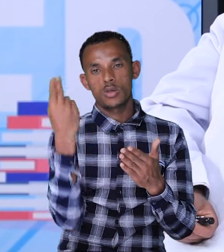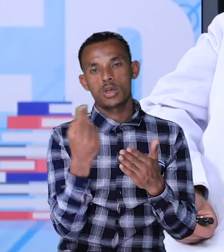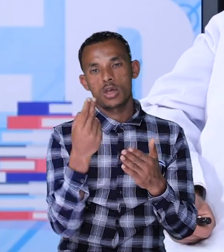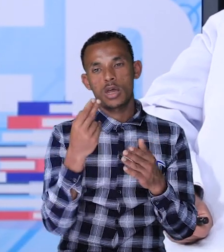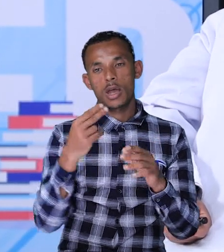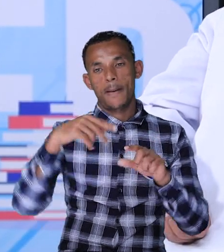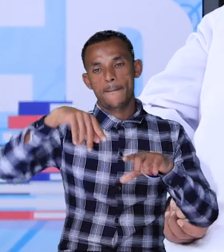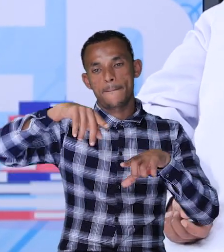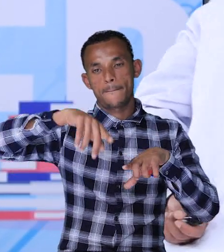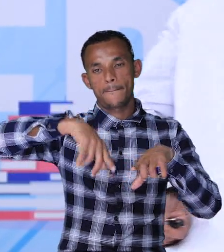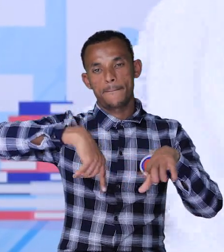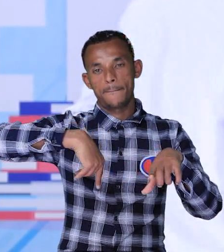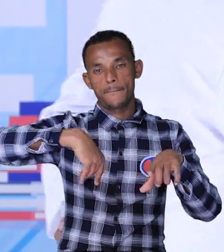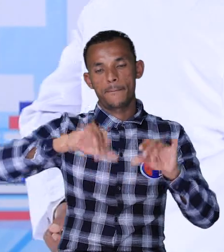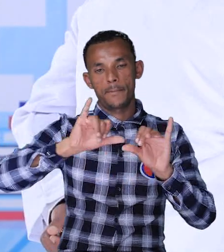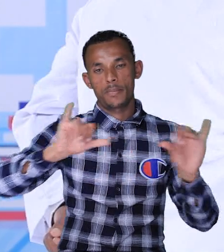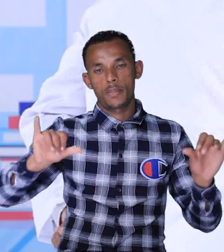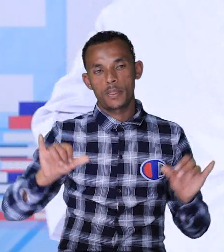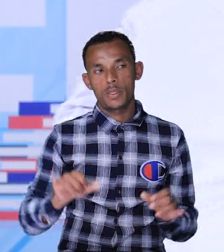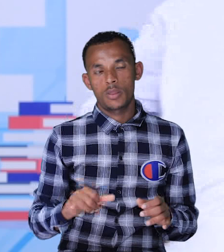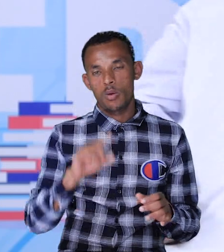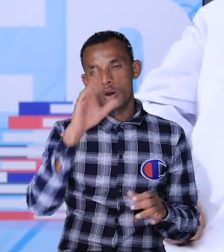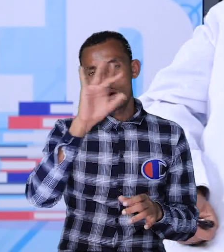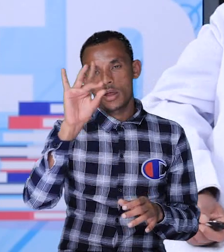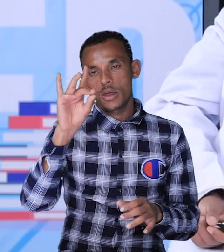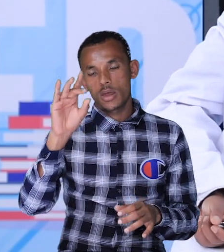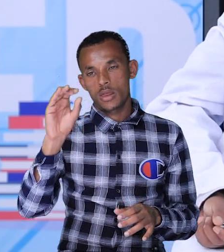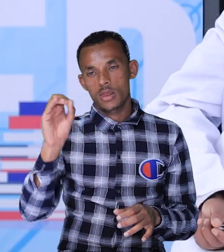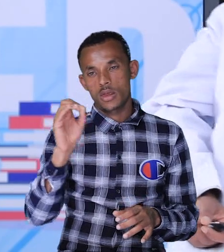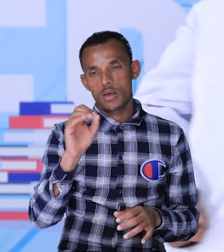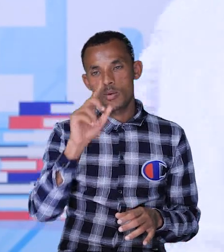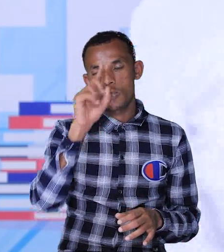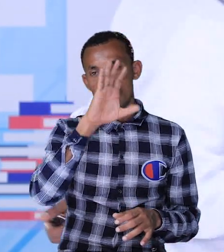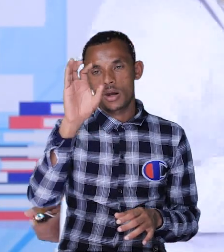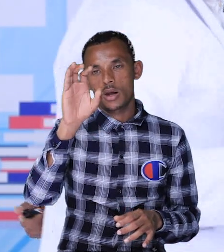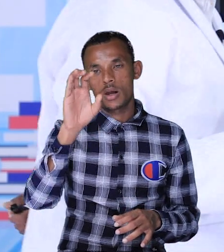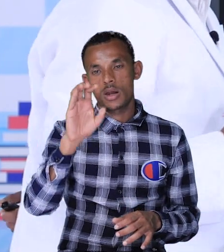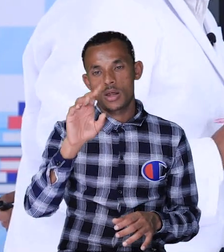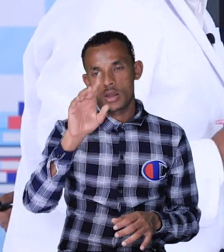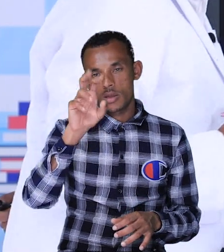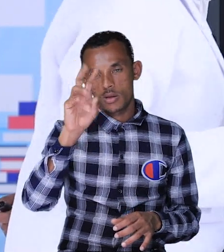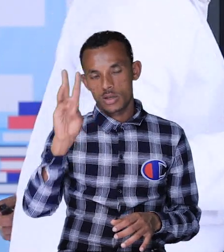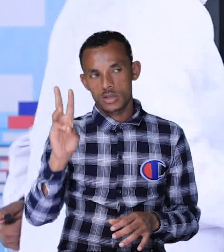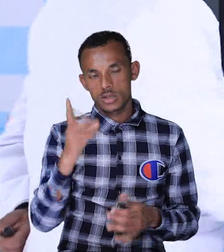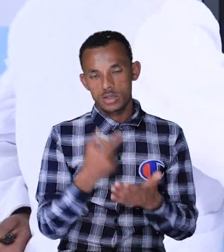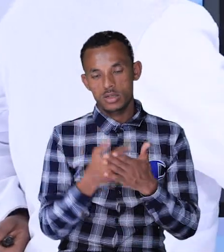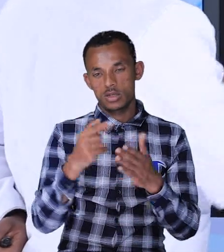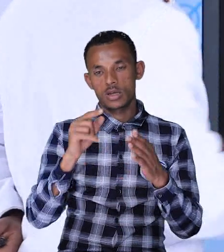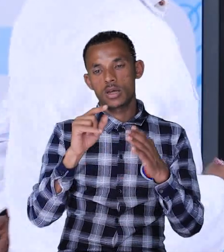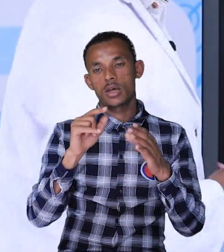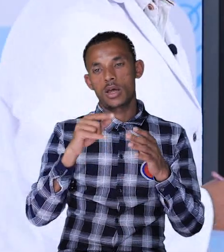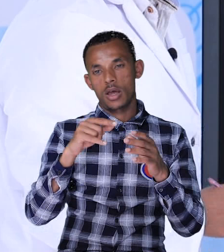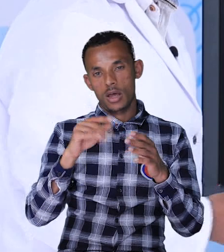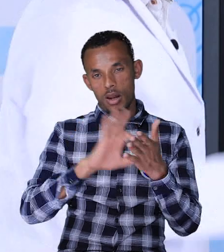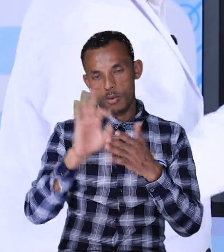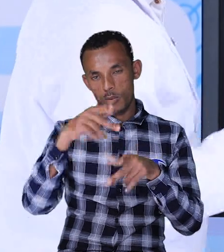you can measure 126 degree. You will have this one. This part is, it's a number of people who take a